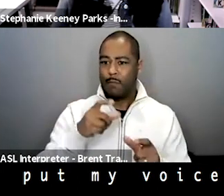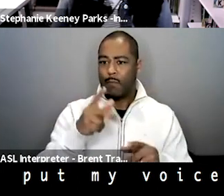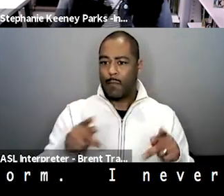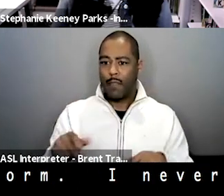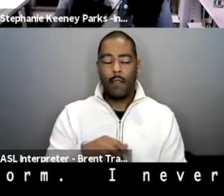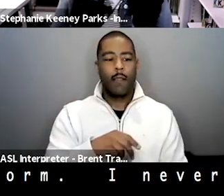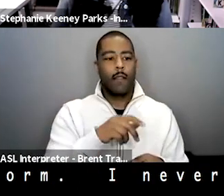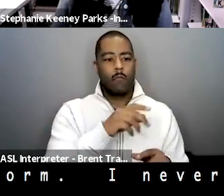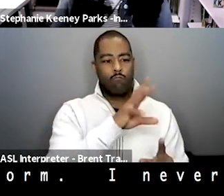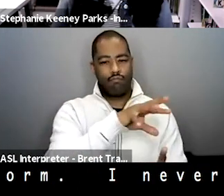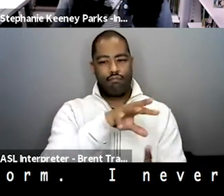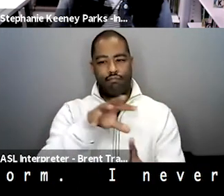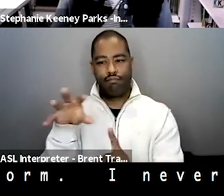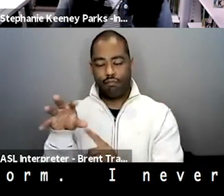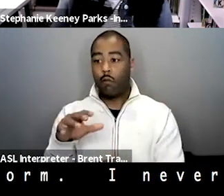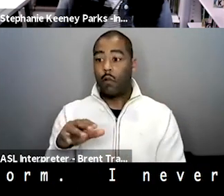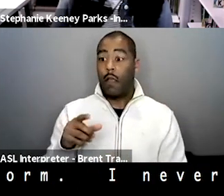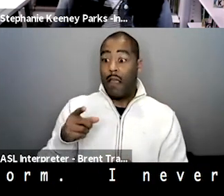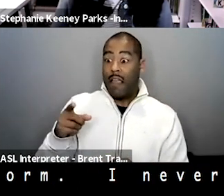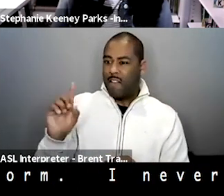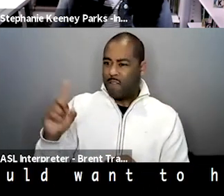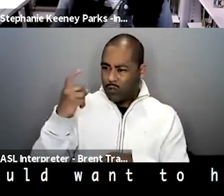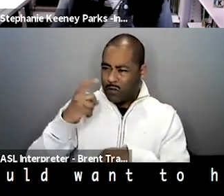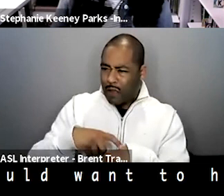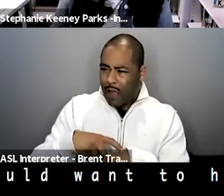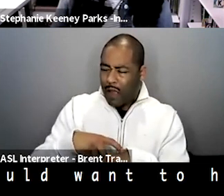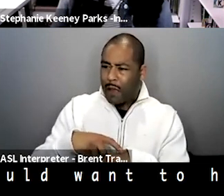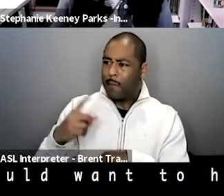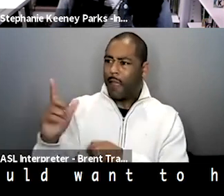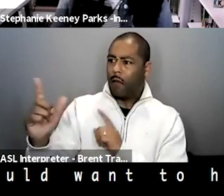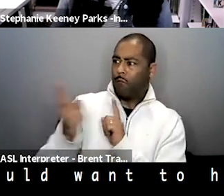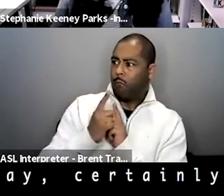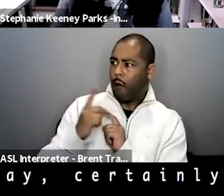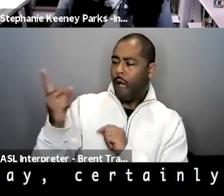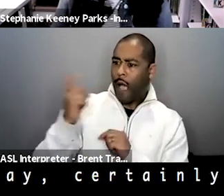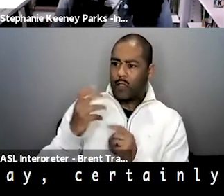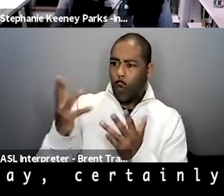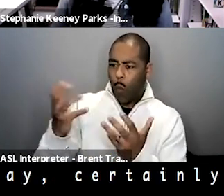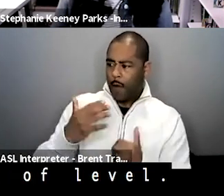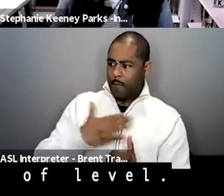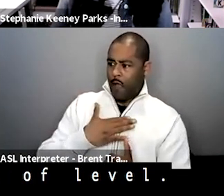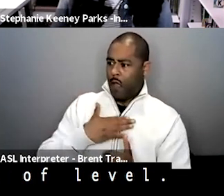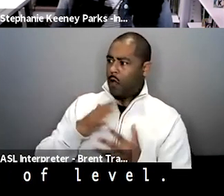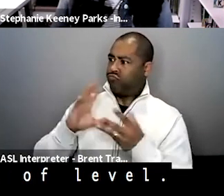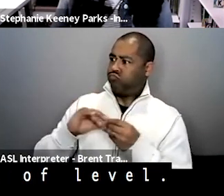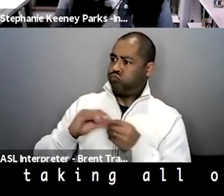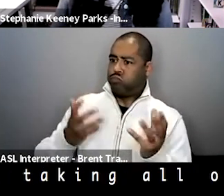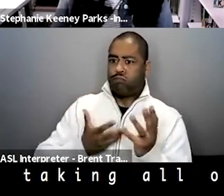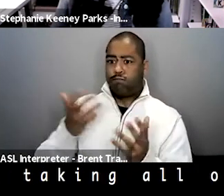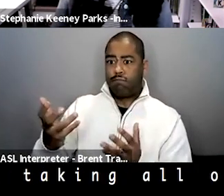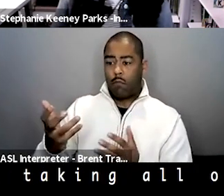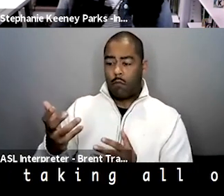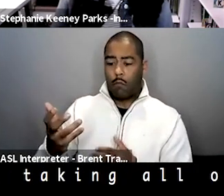out on any kind of a platform. I had never thought that anyone would want to hear what I had to say, certainly not on that kind of a